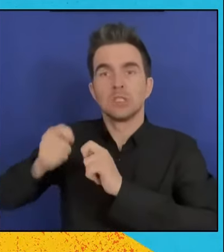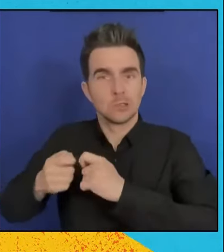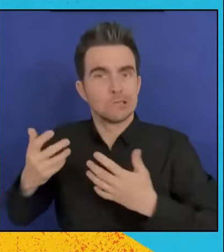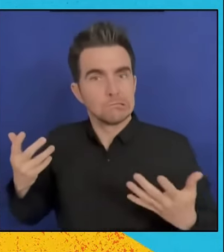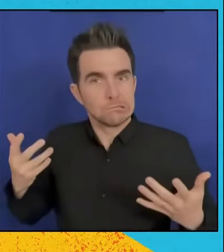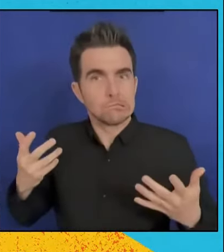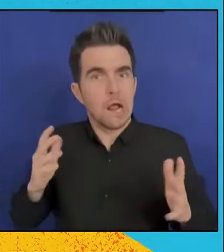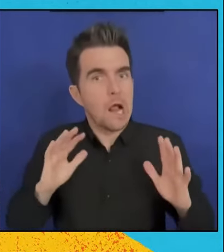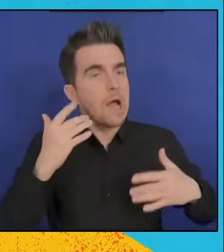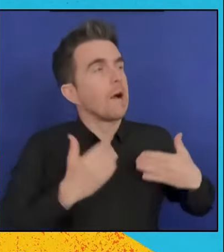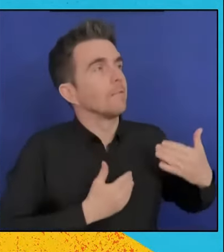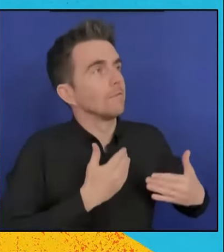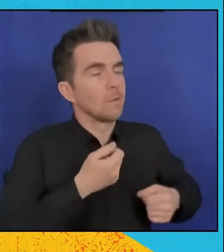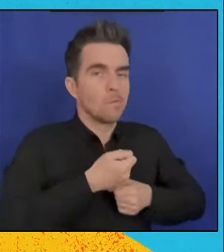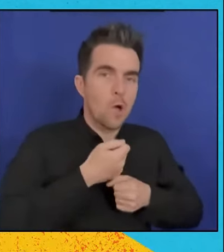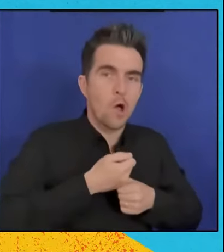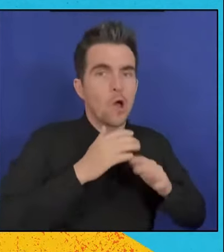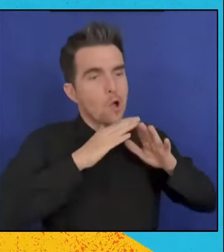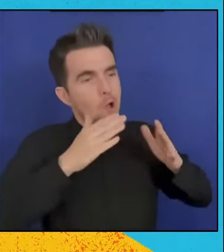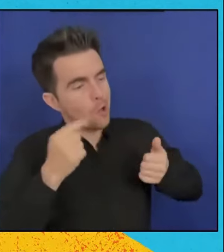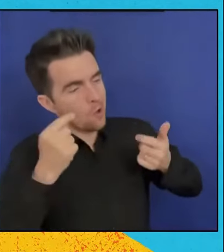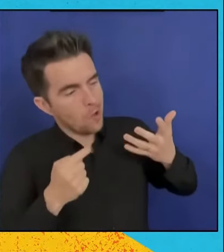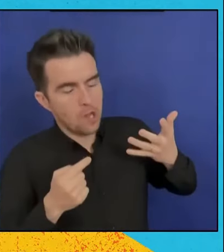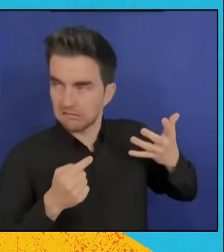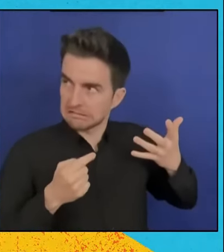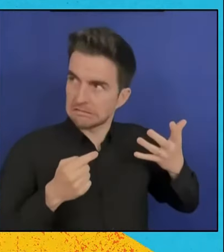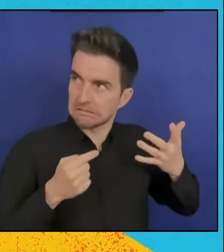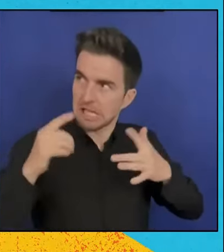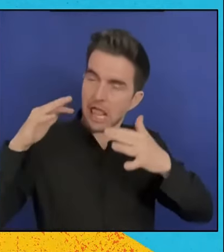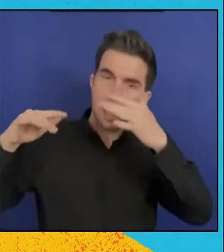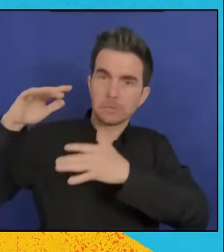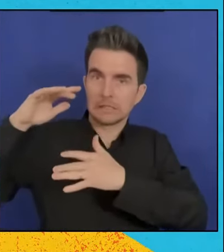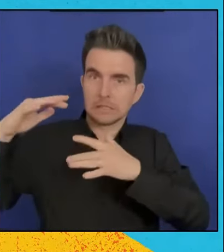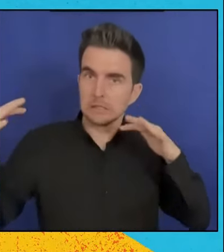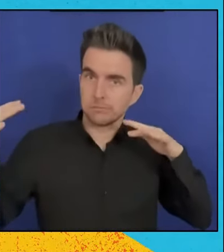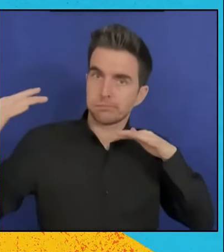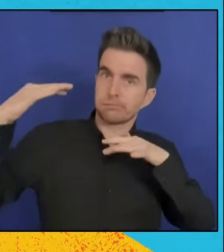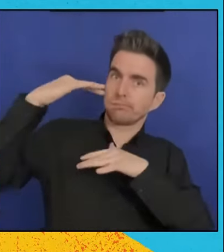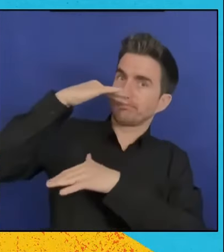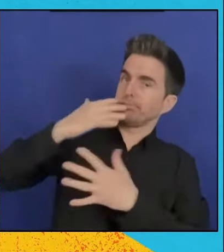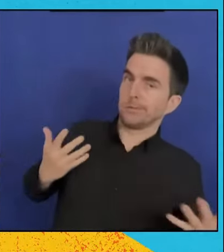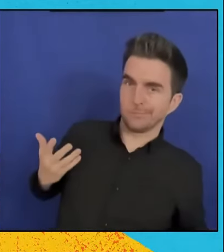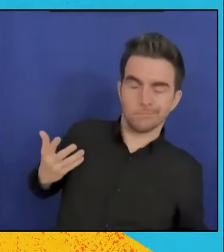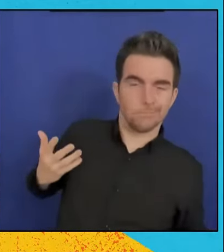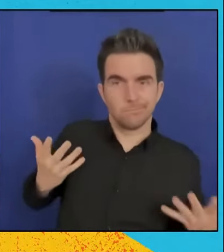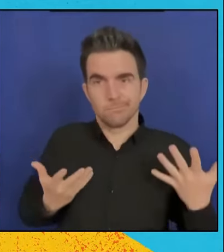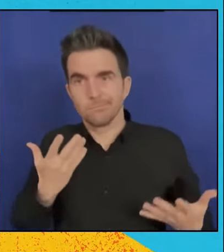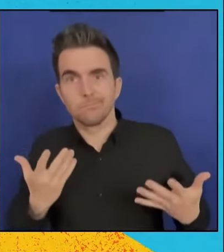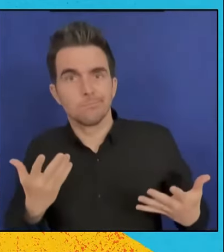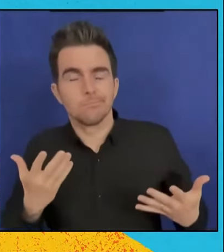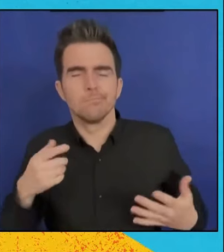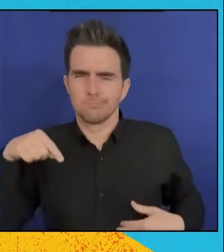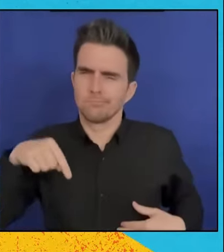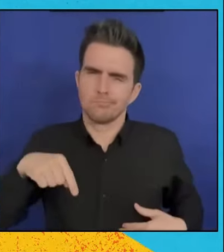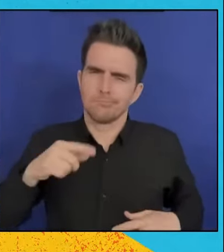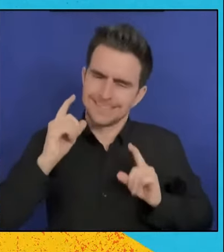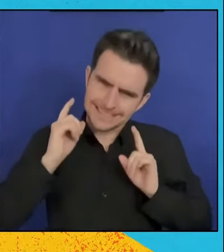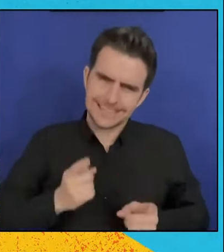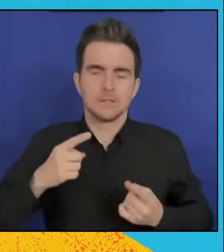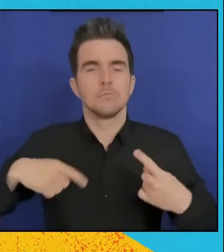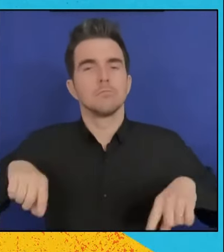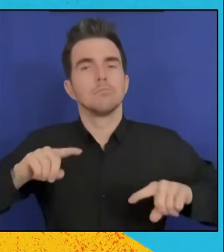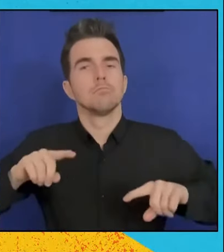cannot be understated. We are the future stakeholders, we are the future consumers, and we are the future decision makers. So